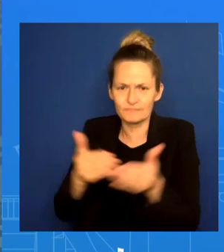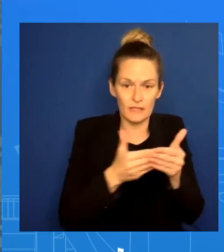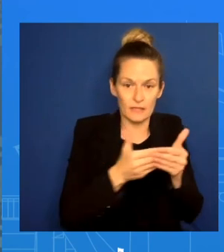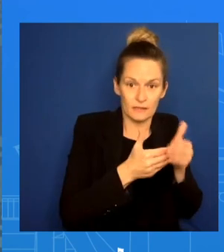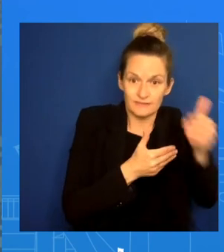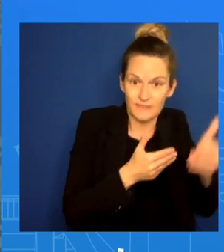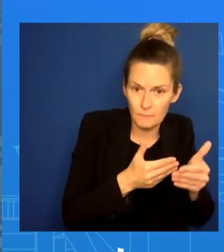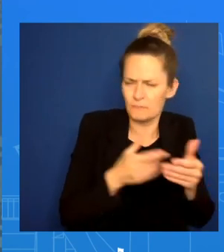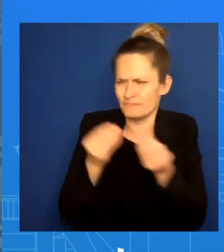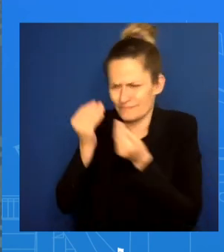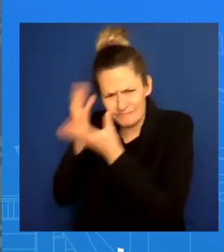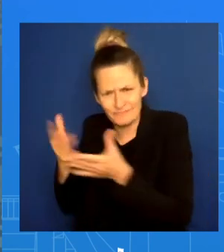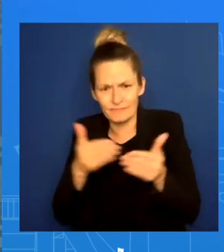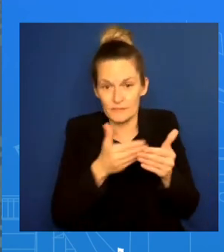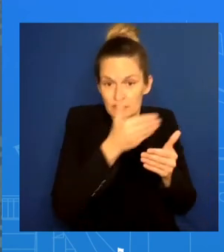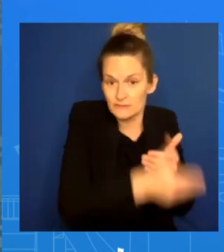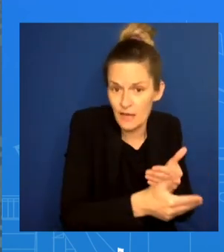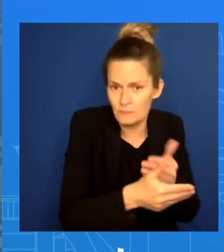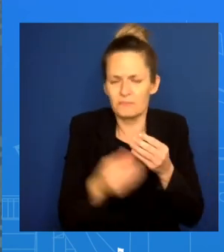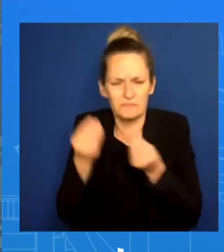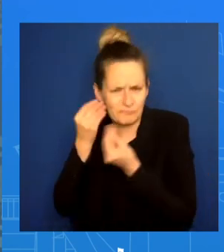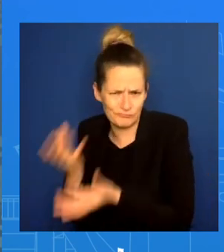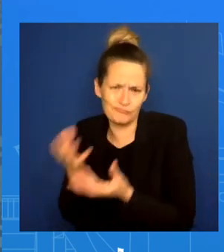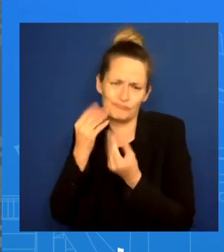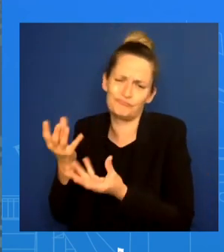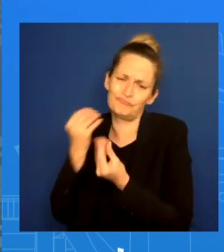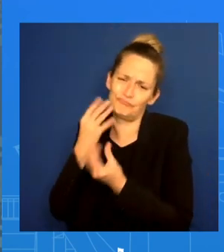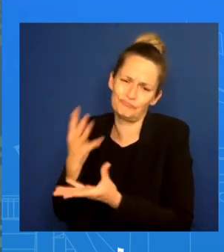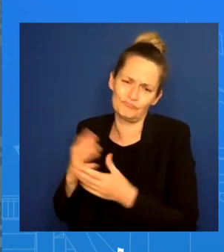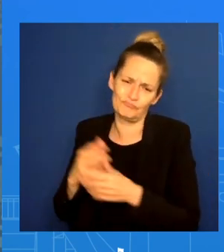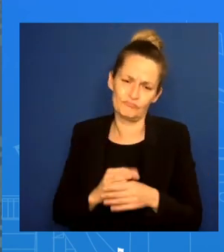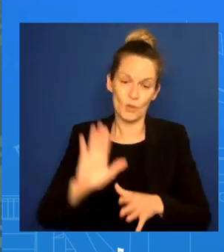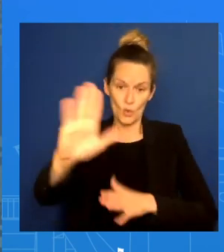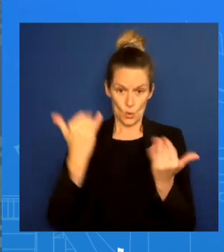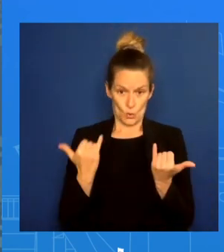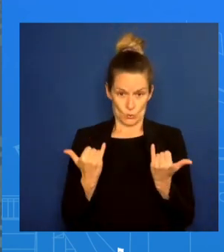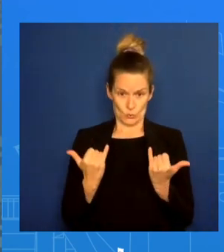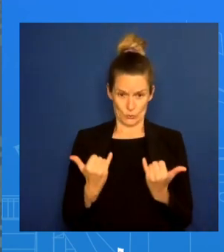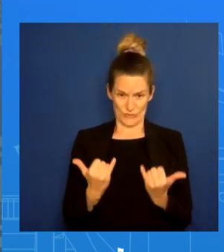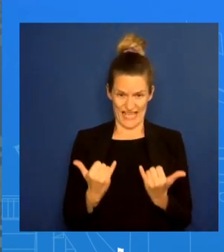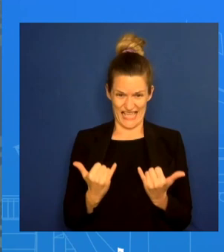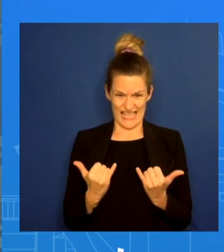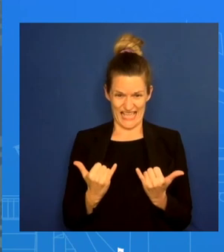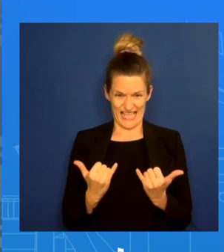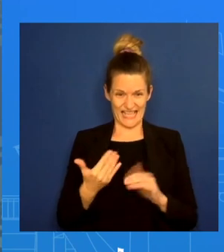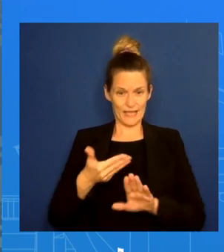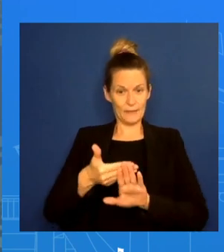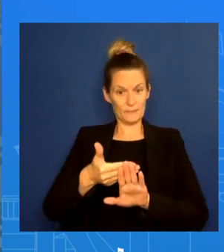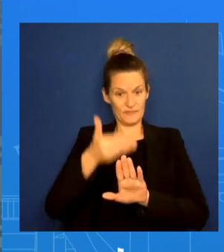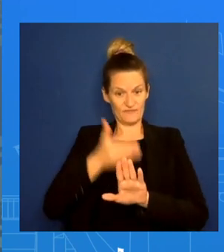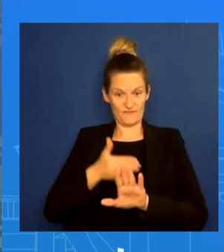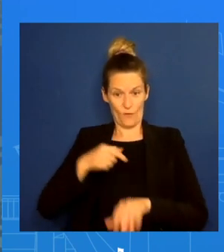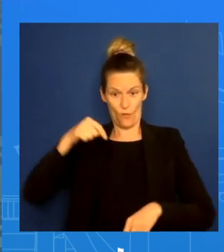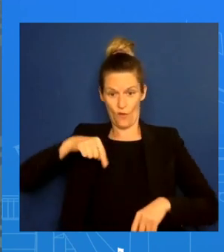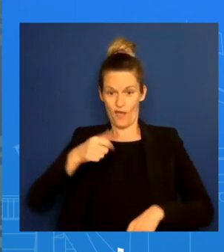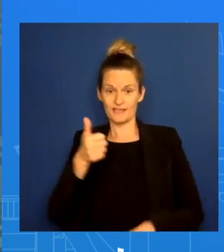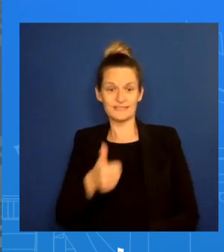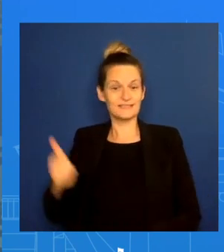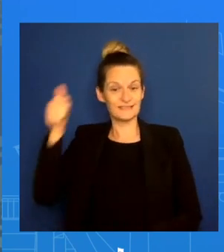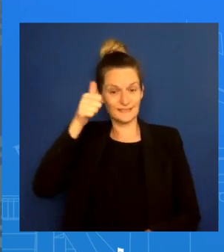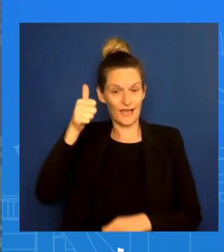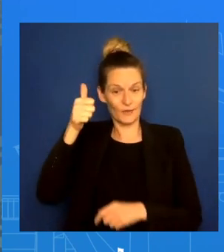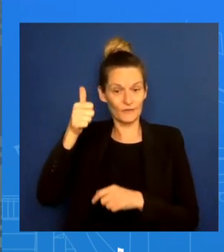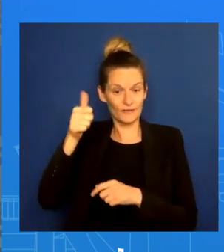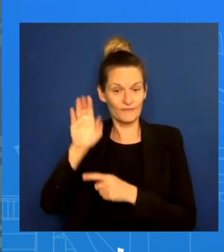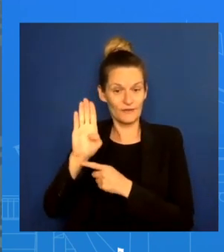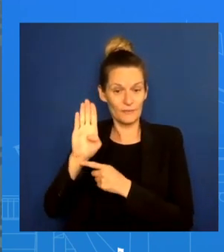both families today in advance of Secretary Blinken's press conference. I